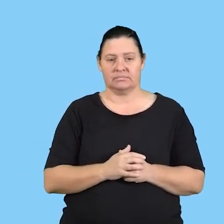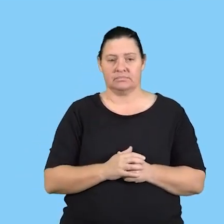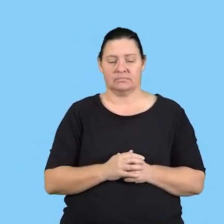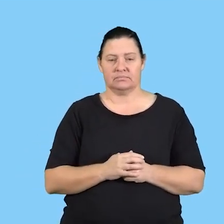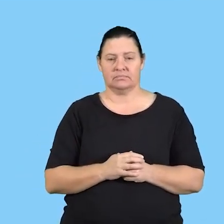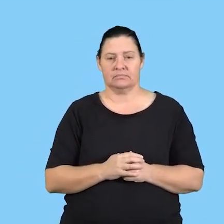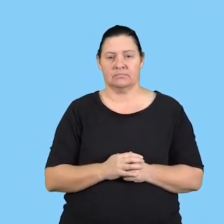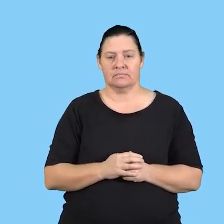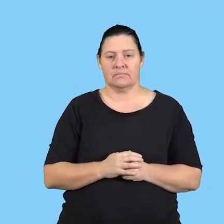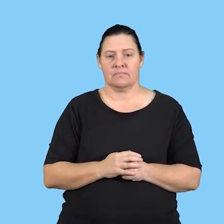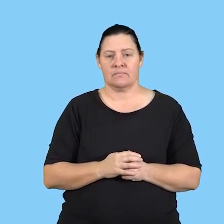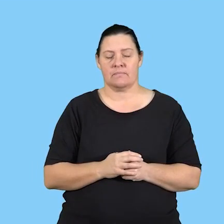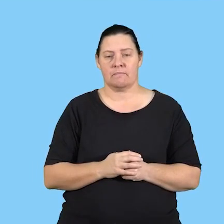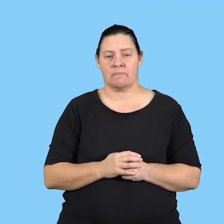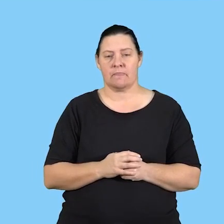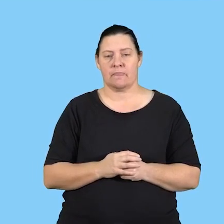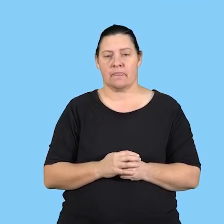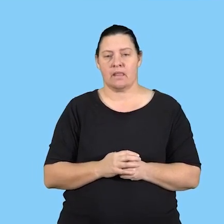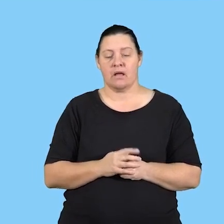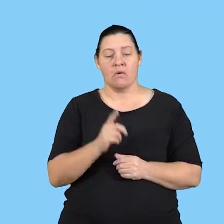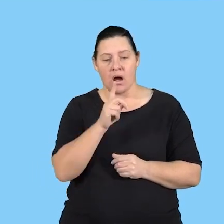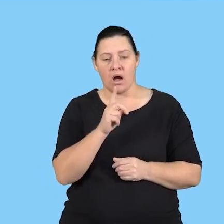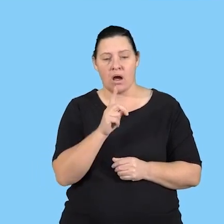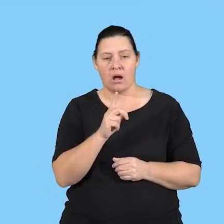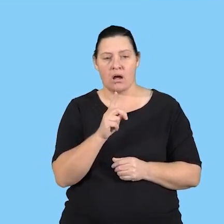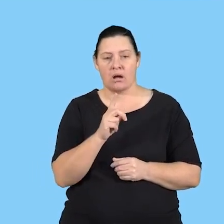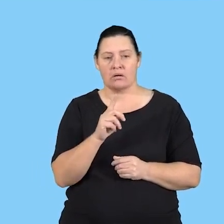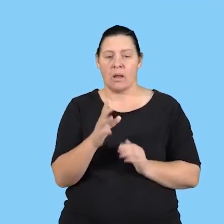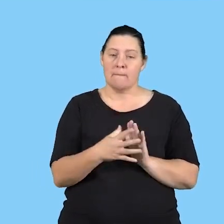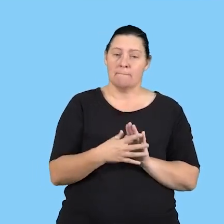2025 and beyond. And with this